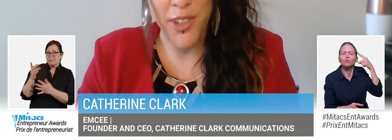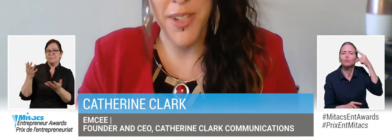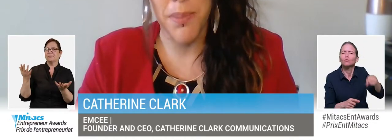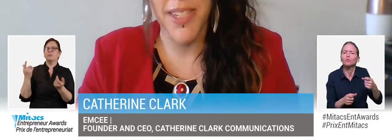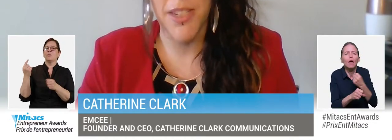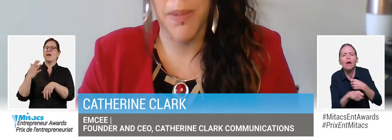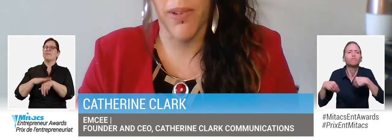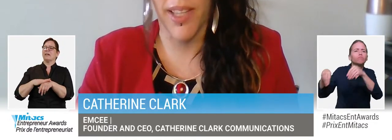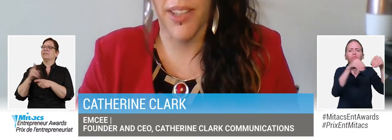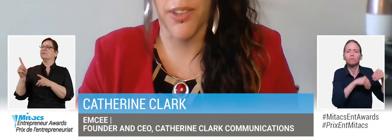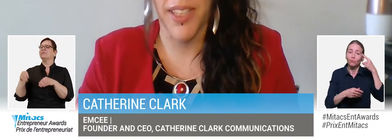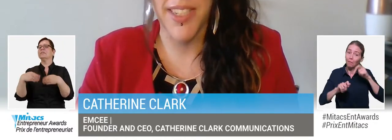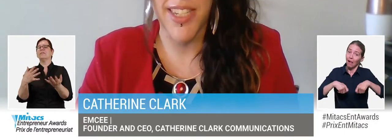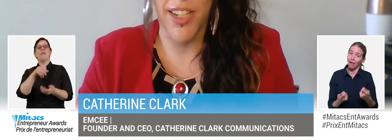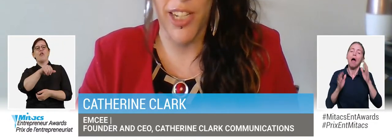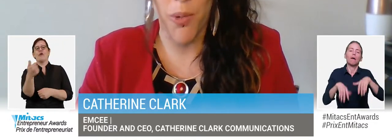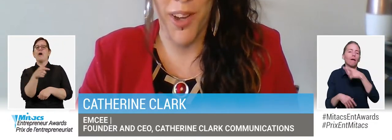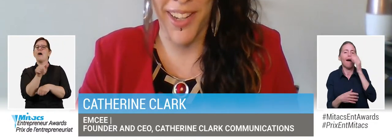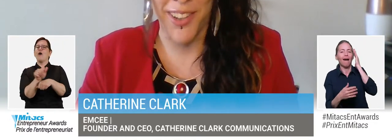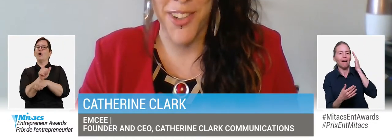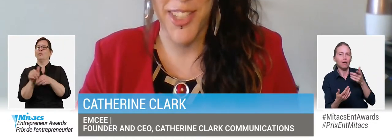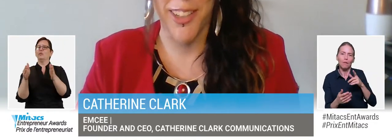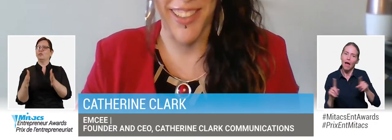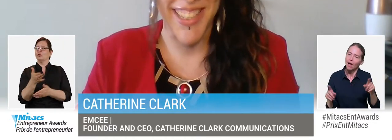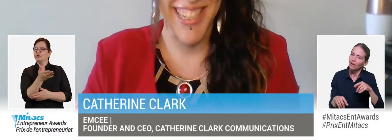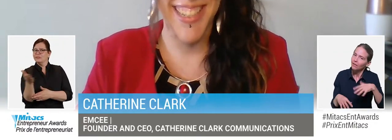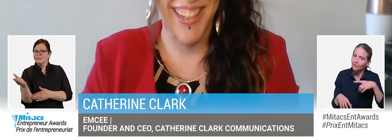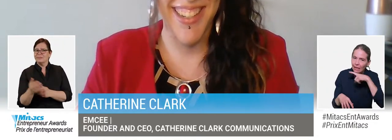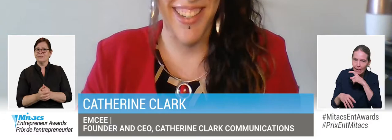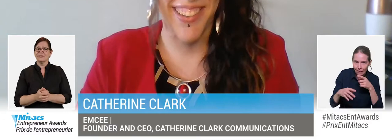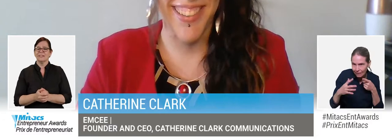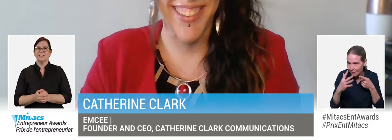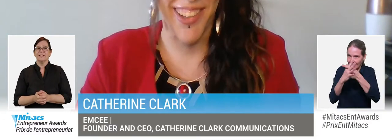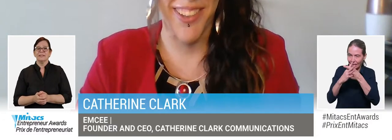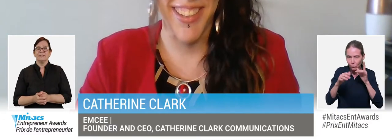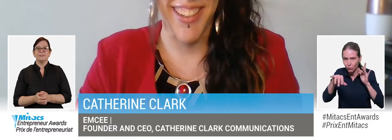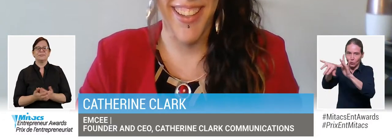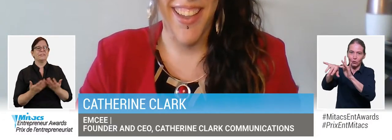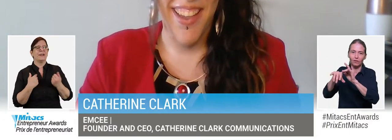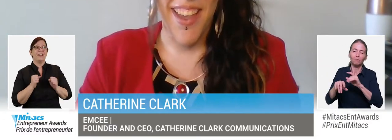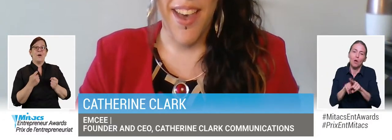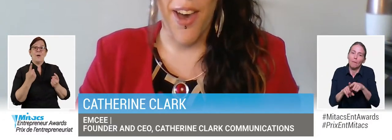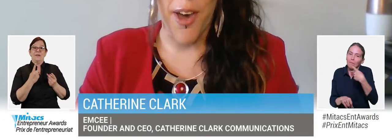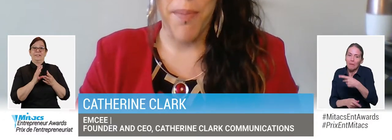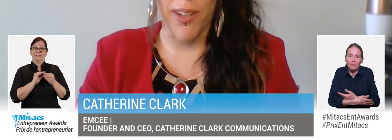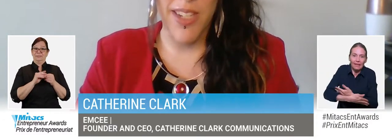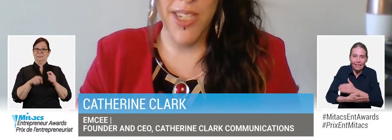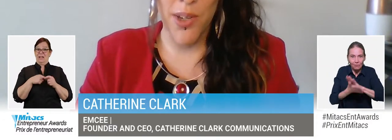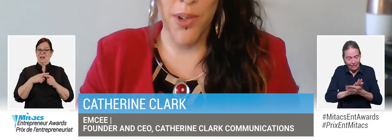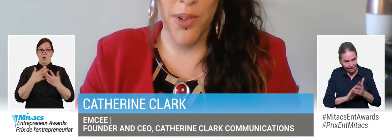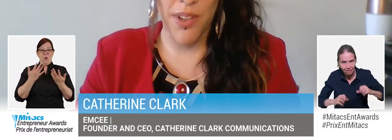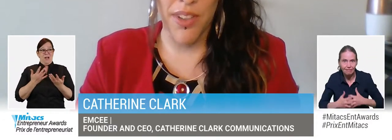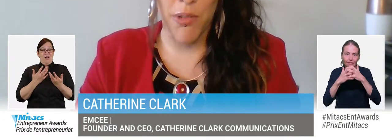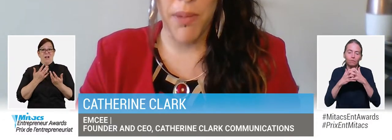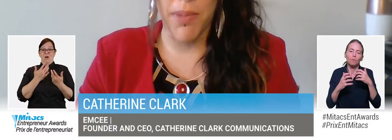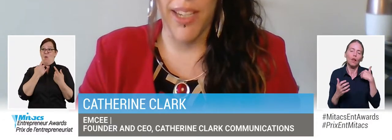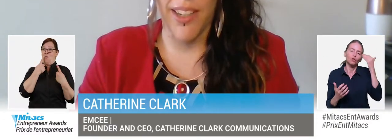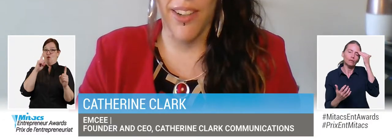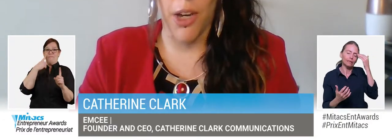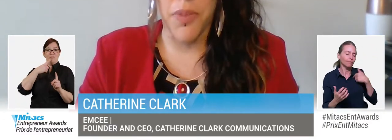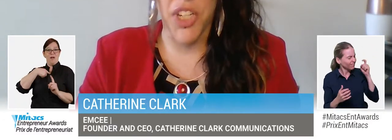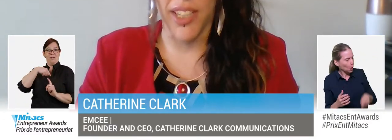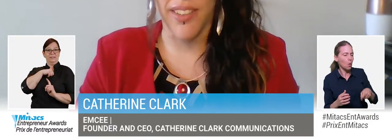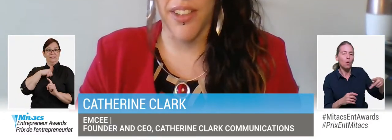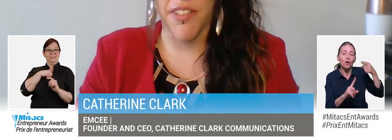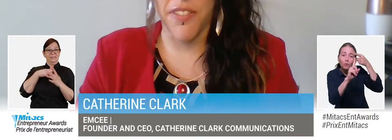to investors and business people that don't necessarily want to understand all the details on the technology, but also